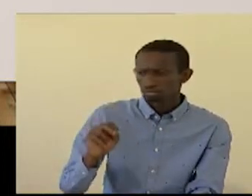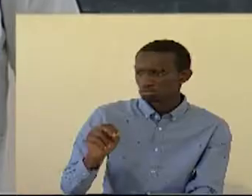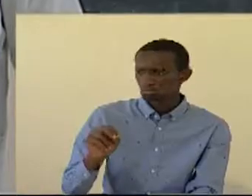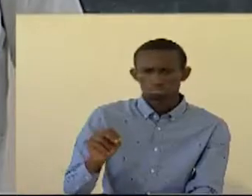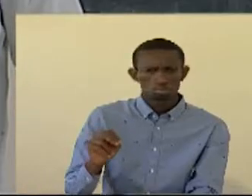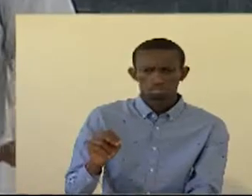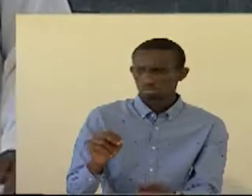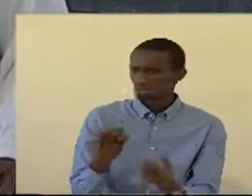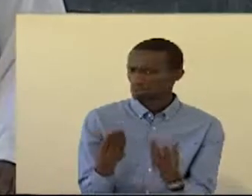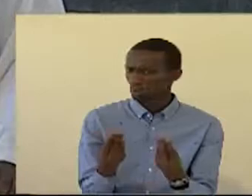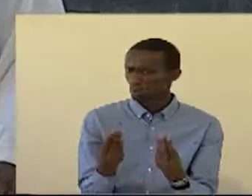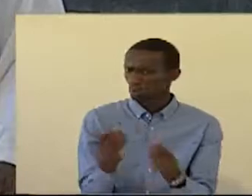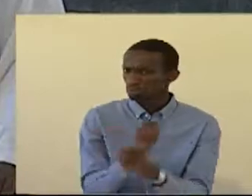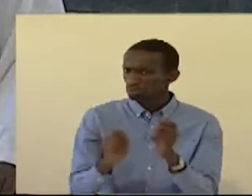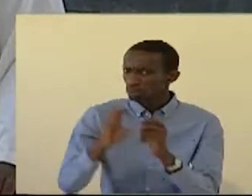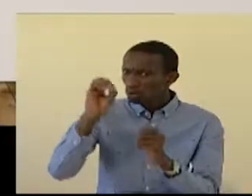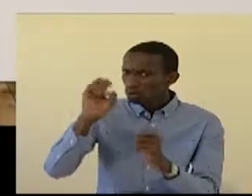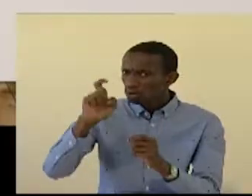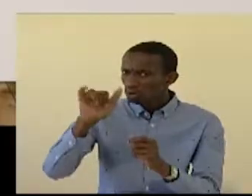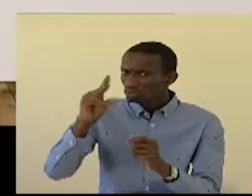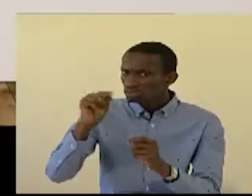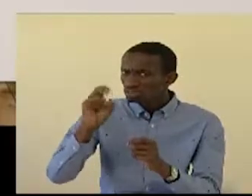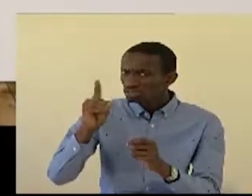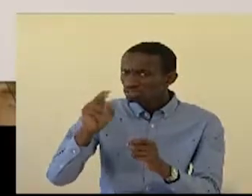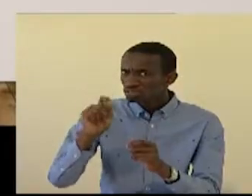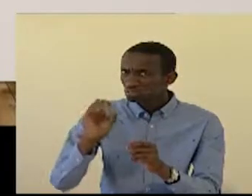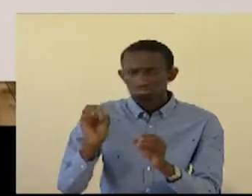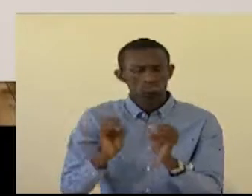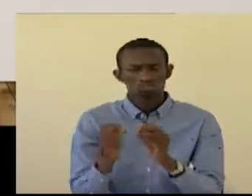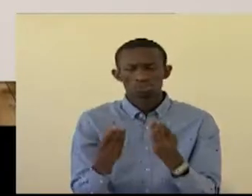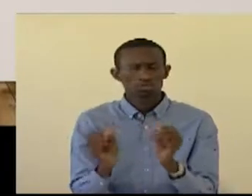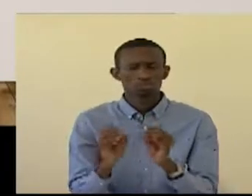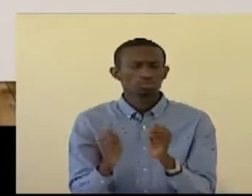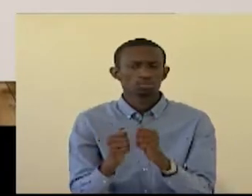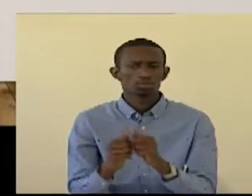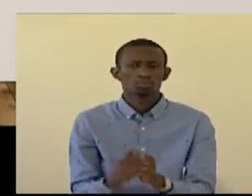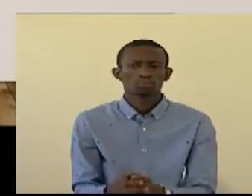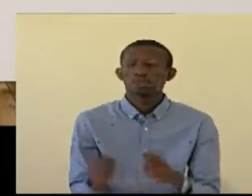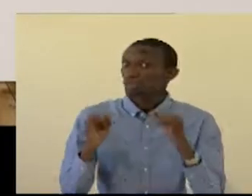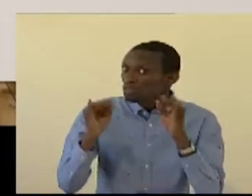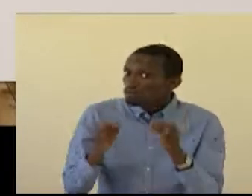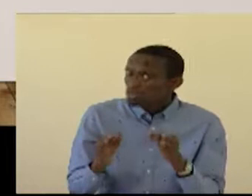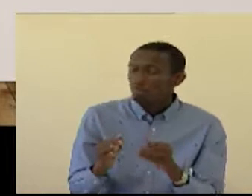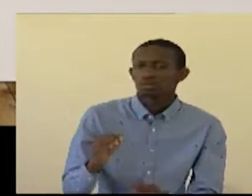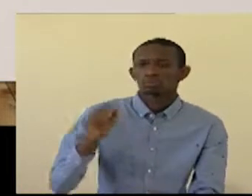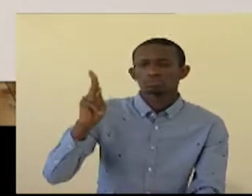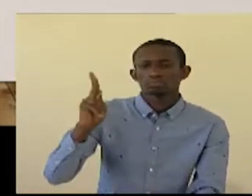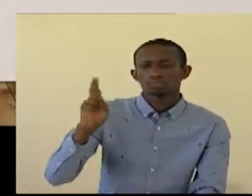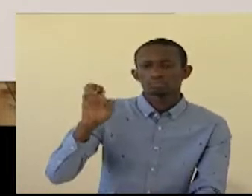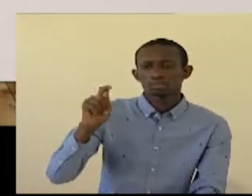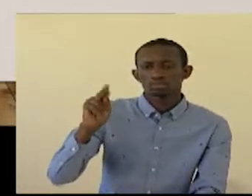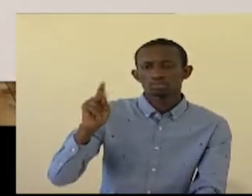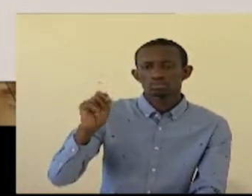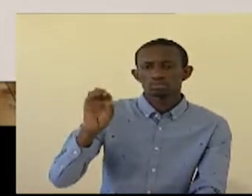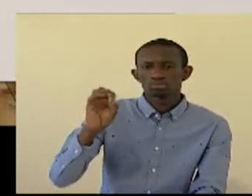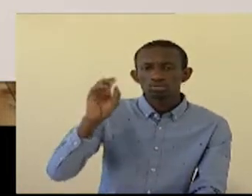They are not easily oxidized. Aldehydes will give carboxylic acids, but when ketones are oxidized,